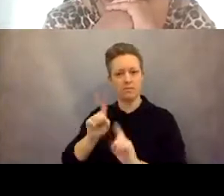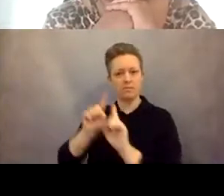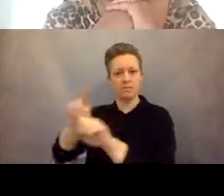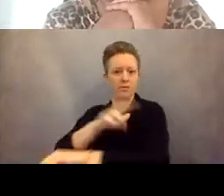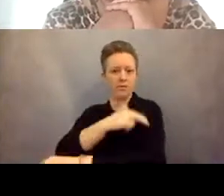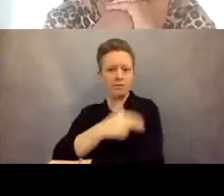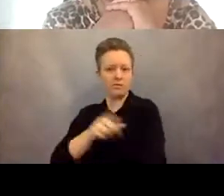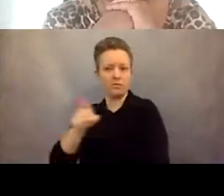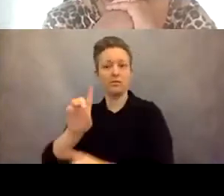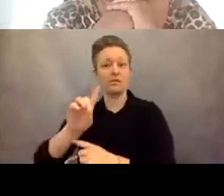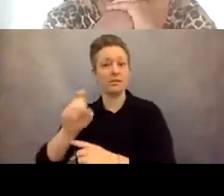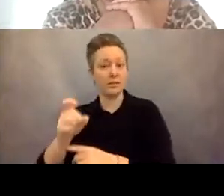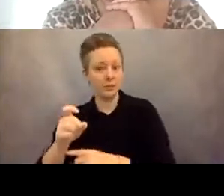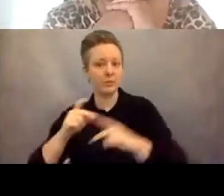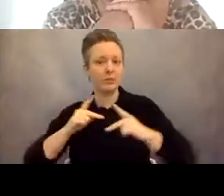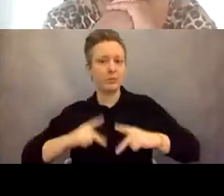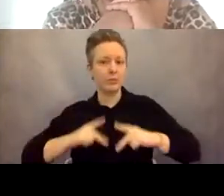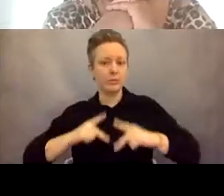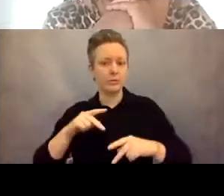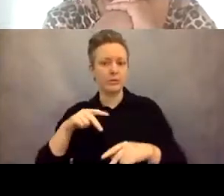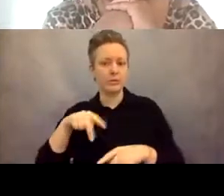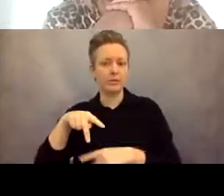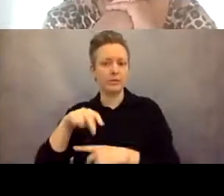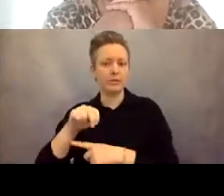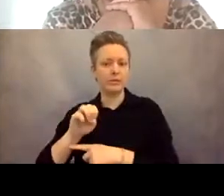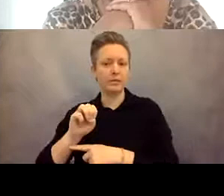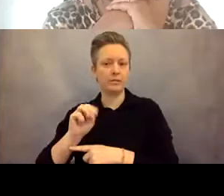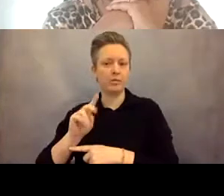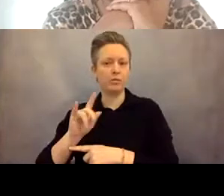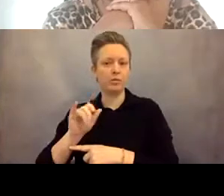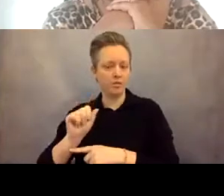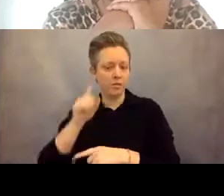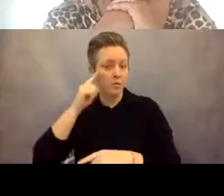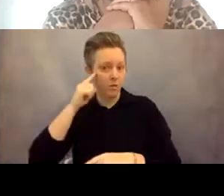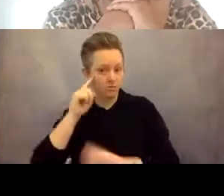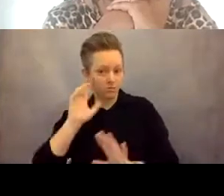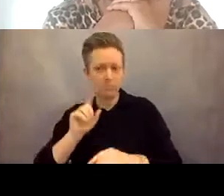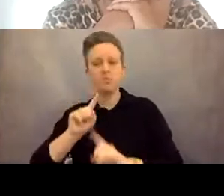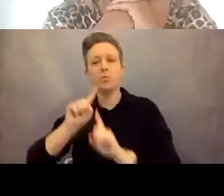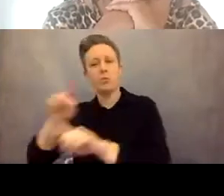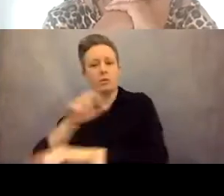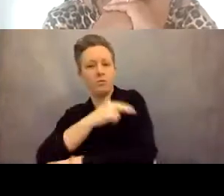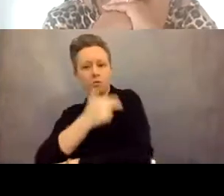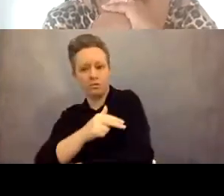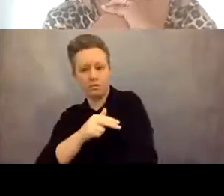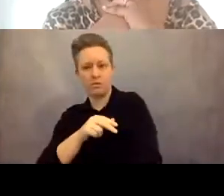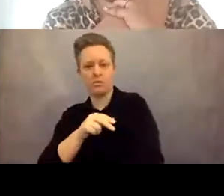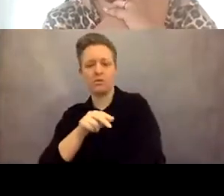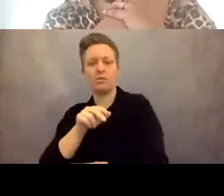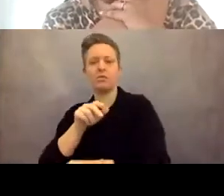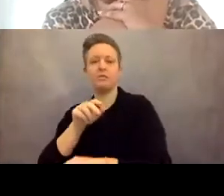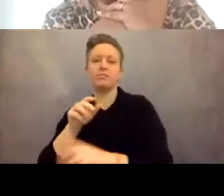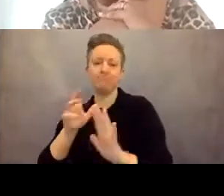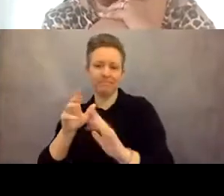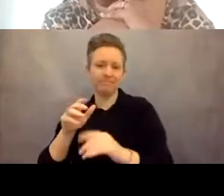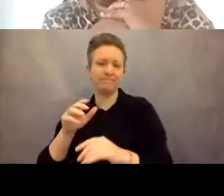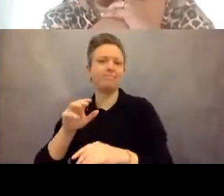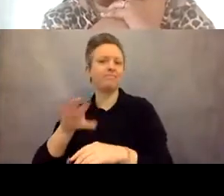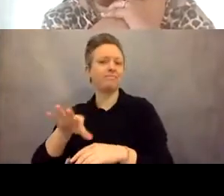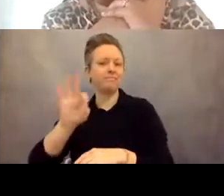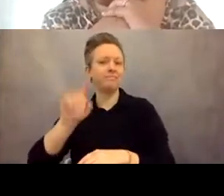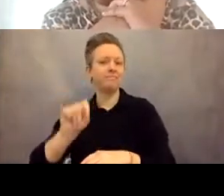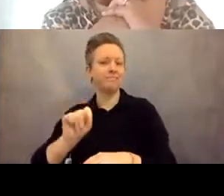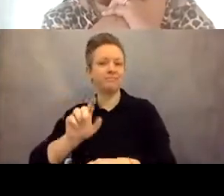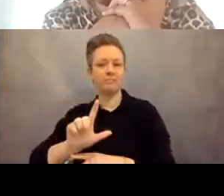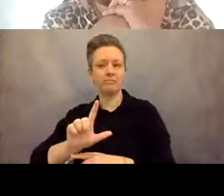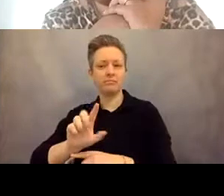worst, and returned home having been told she had a very rare form of lung cancer. They gave her 3 months to live. She lived for 3 years, much of that time with